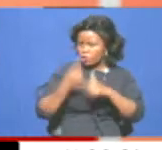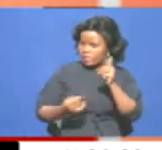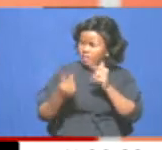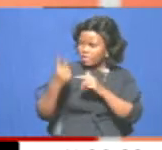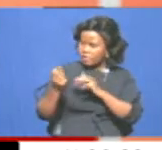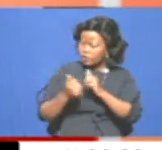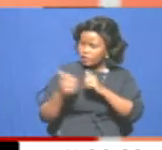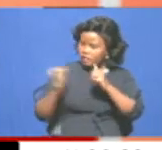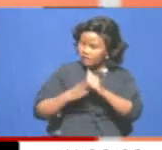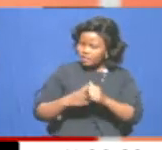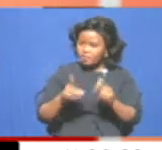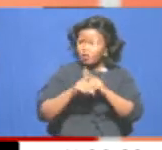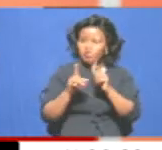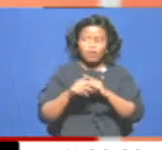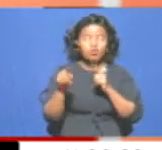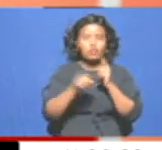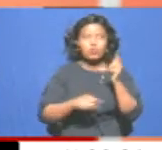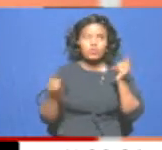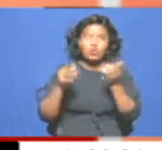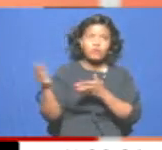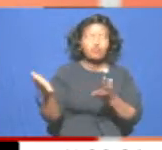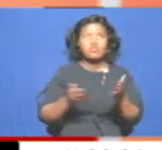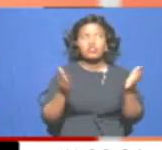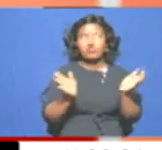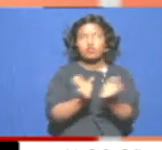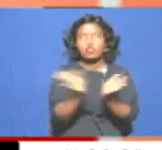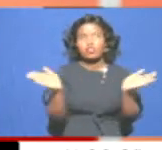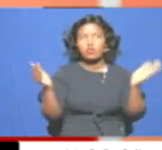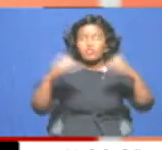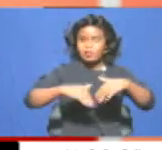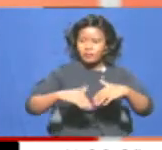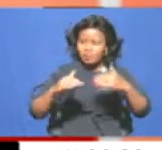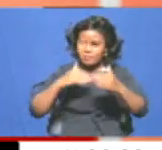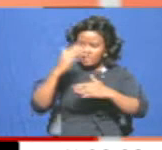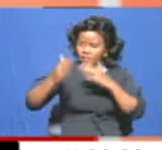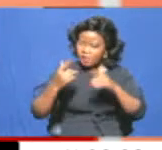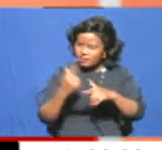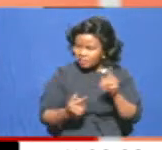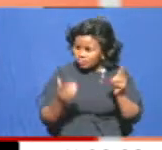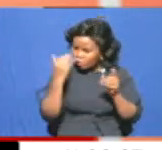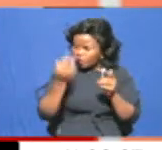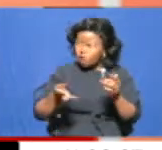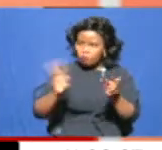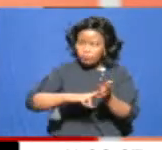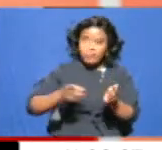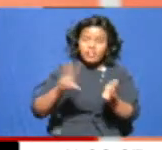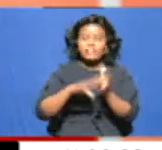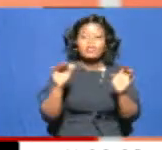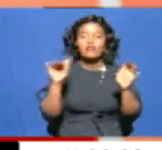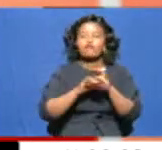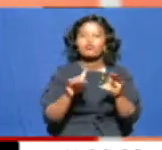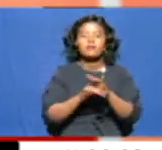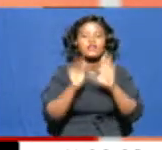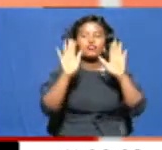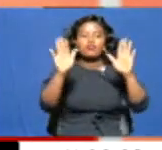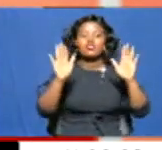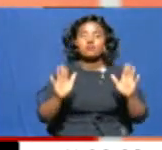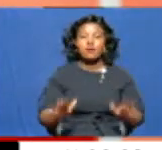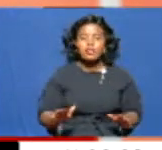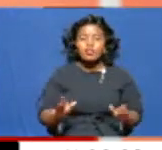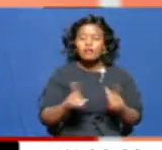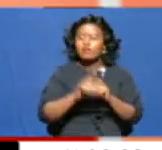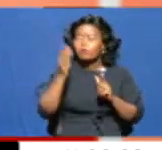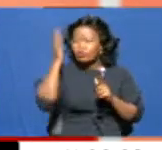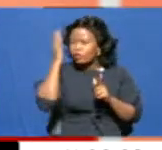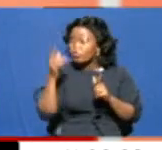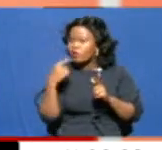we presented to the General Assembly last year the register of membership, because register of membership is everything, because that's where you know who is going to vote,